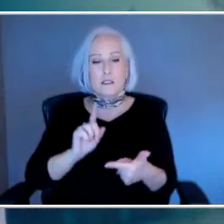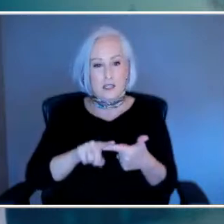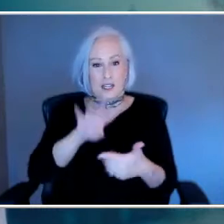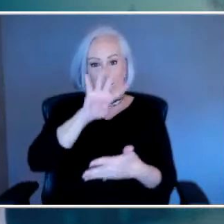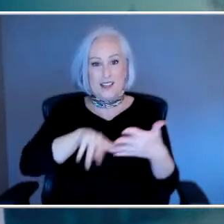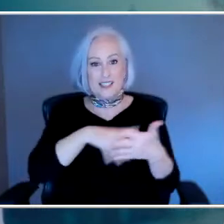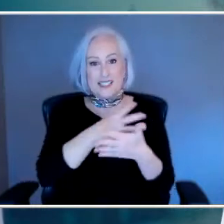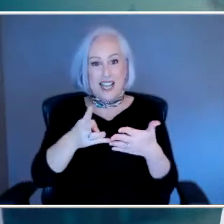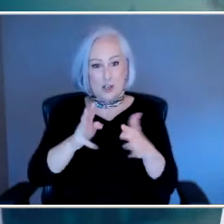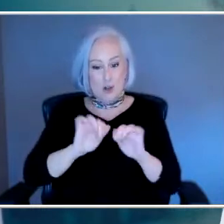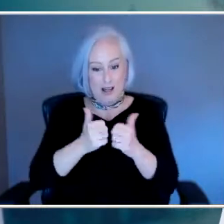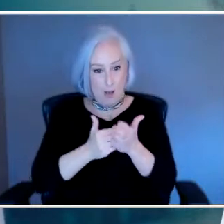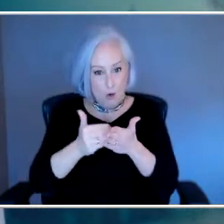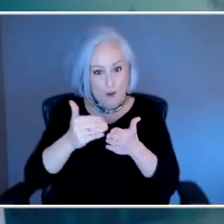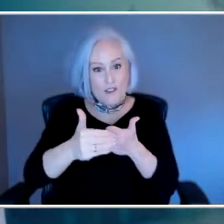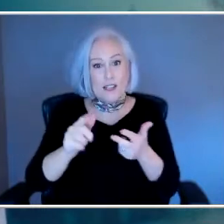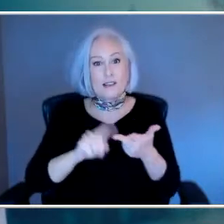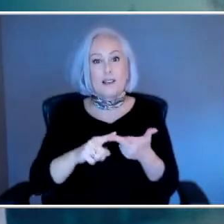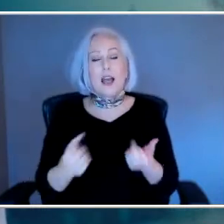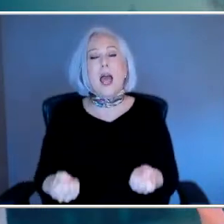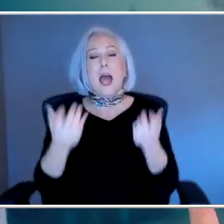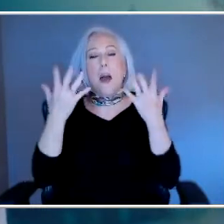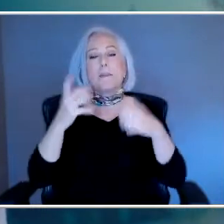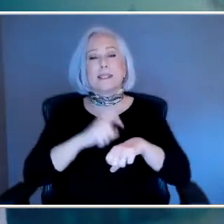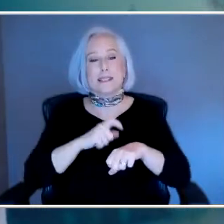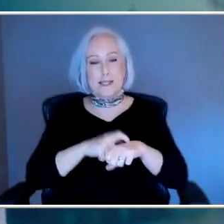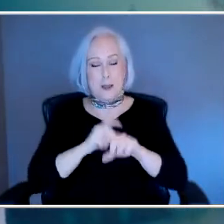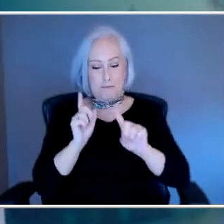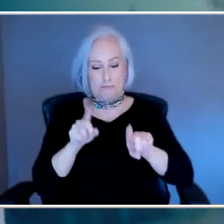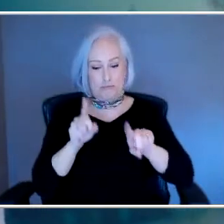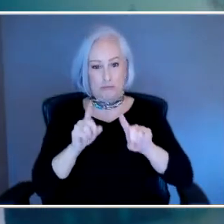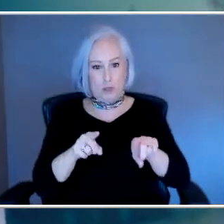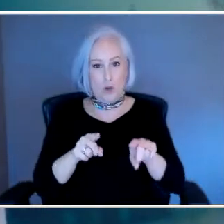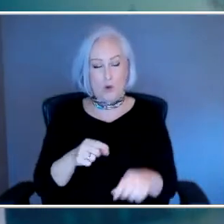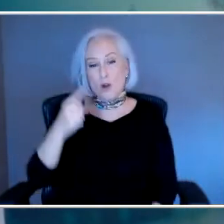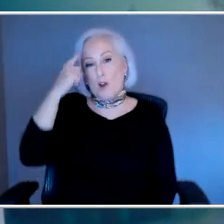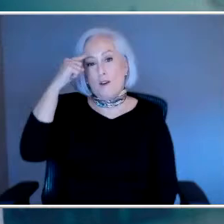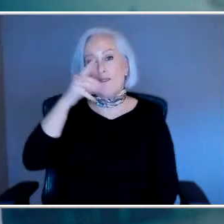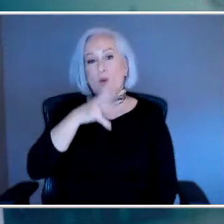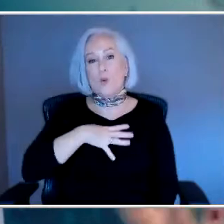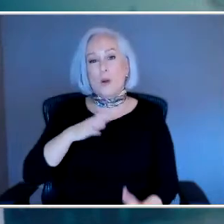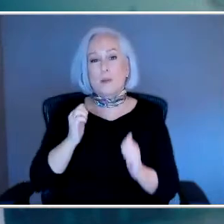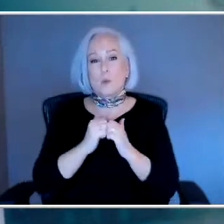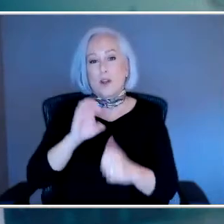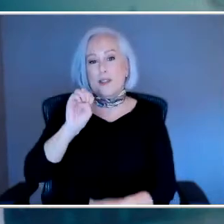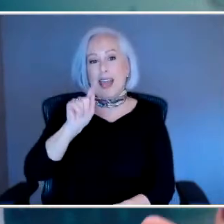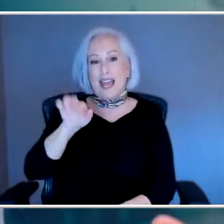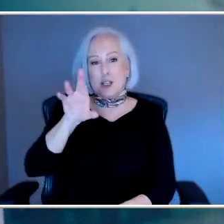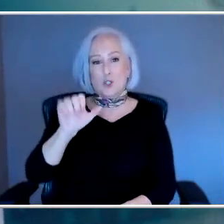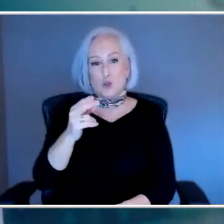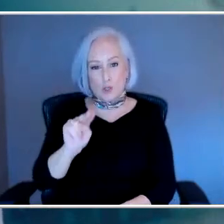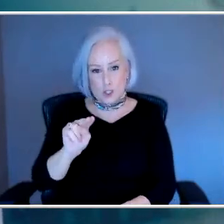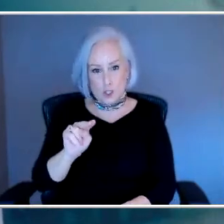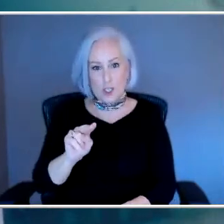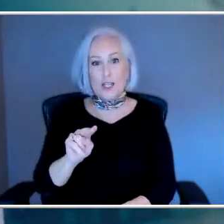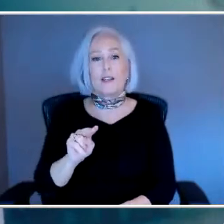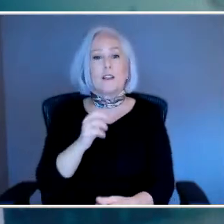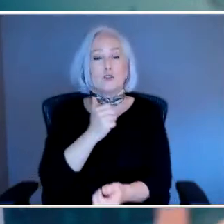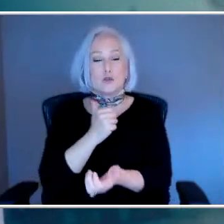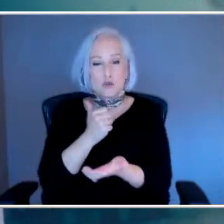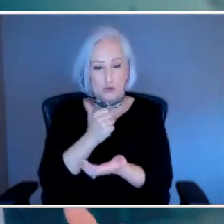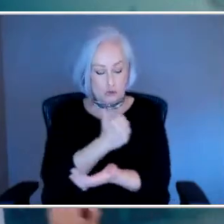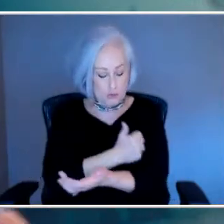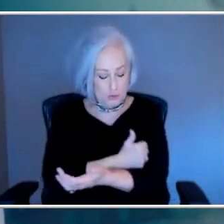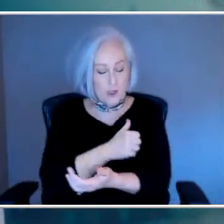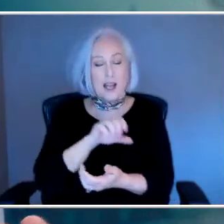It changed the number of treatments. But most importantly, for women that have estrogen-driven cancers, which is 80% of all breast cancers,